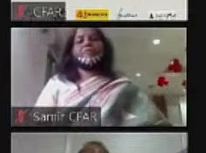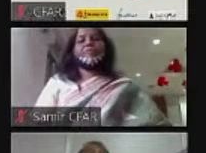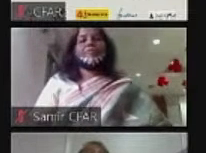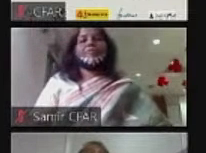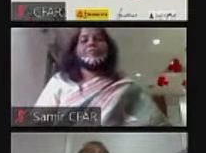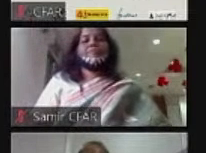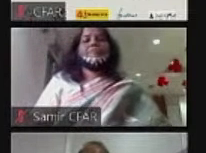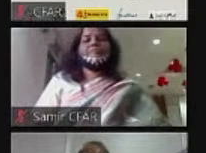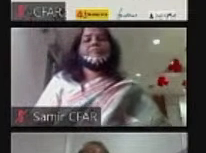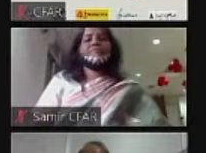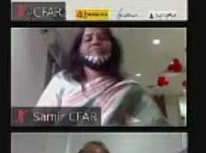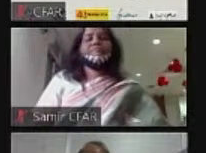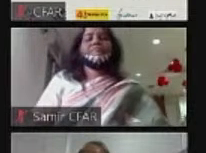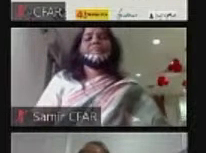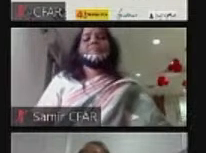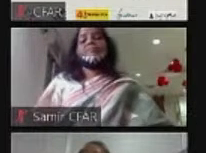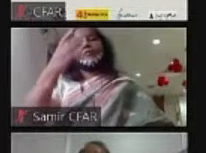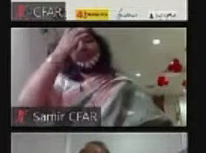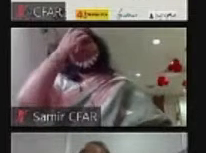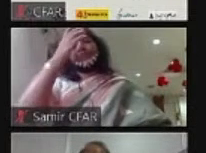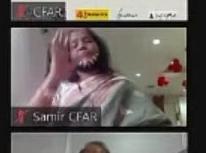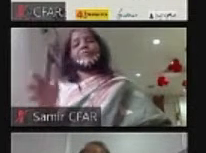safeguarded, and